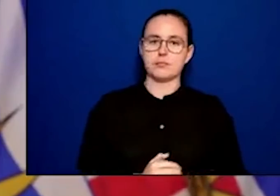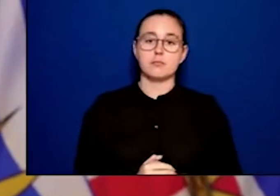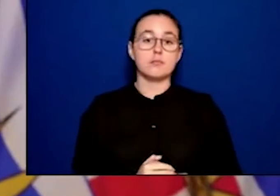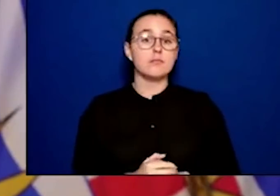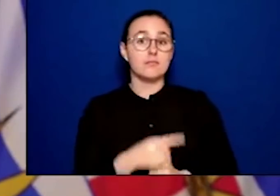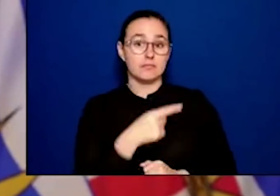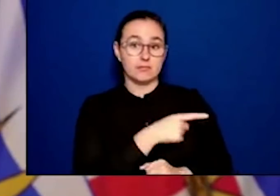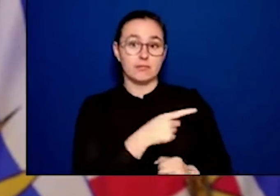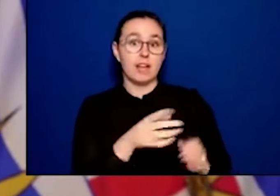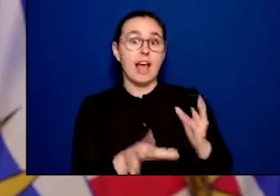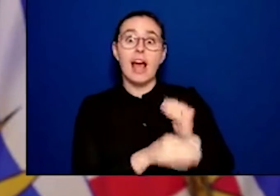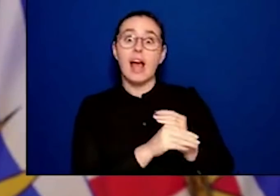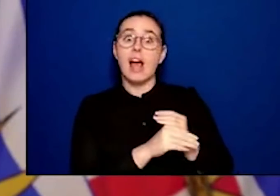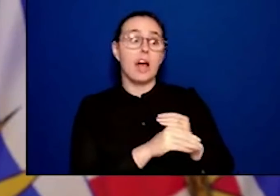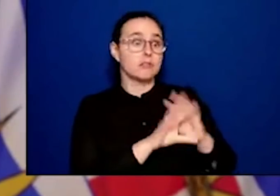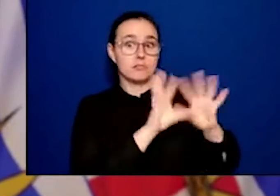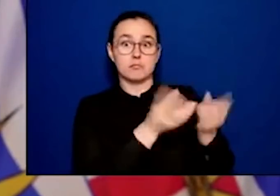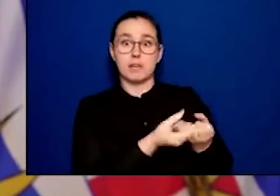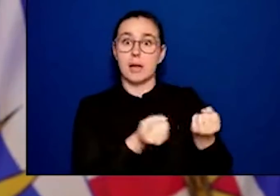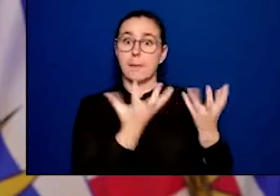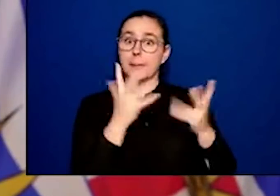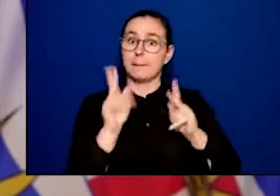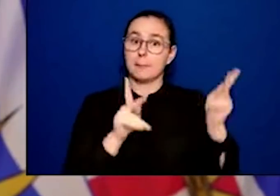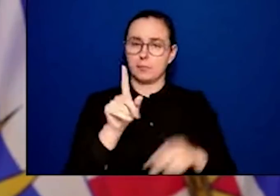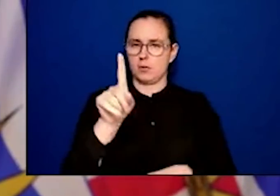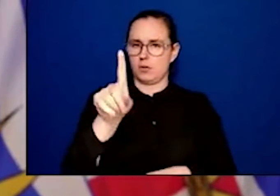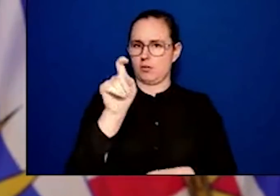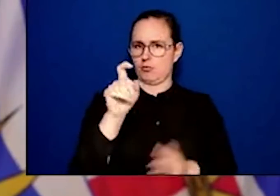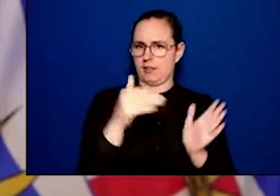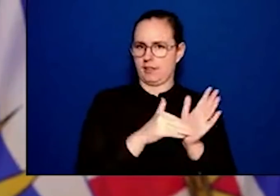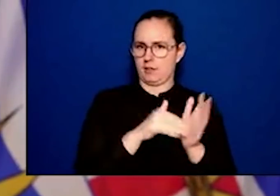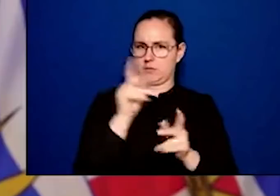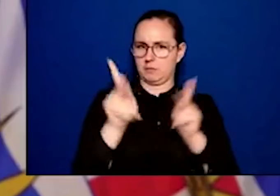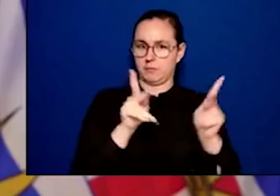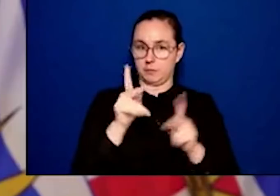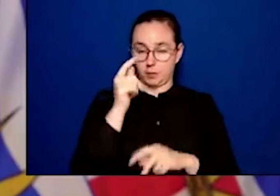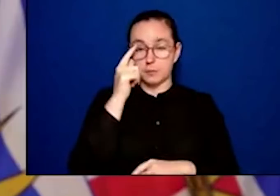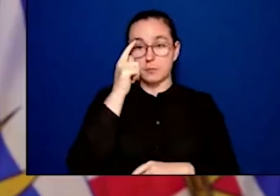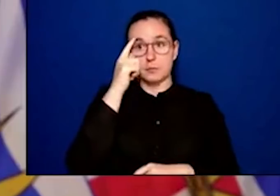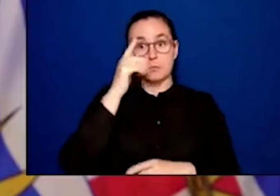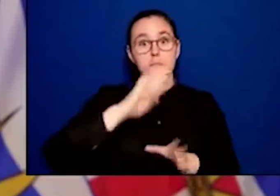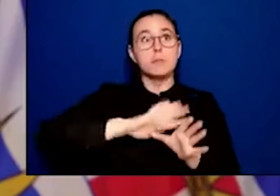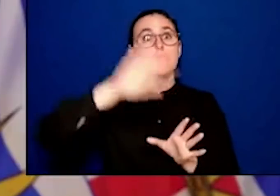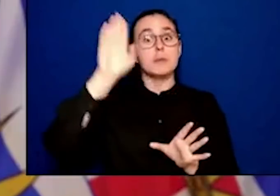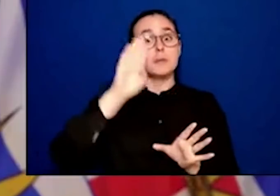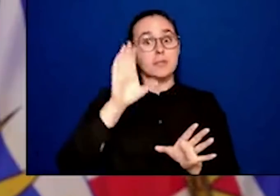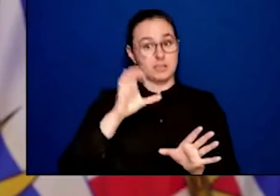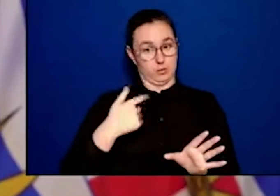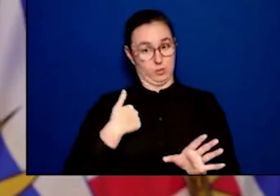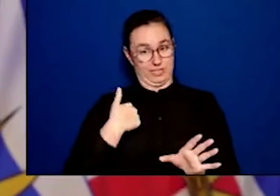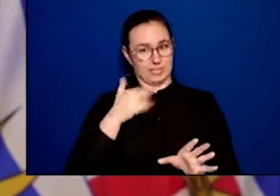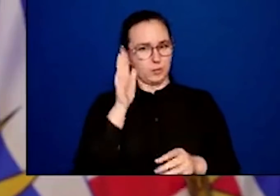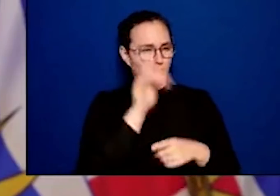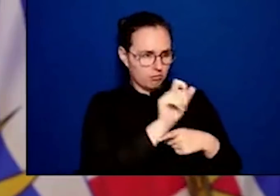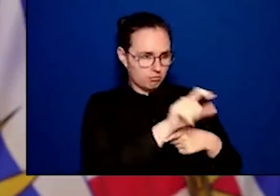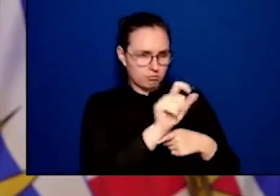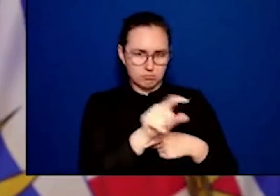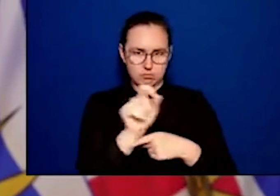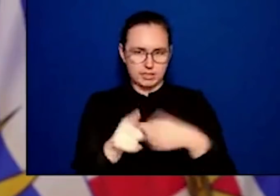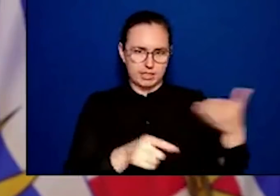people, individuals in British Columbia who will receive an invitation for their third dose. And these are people who are moderately to